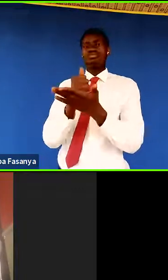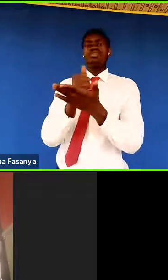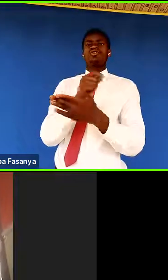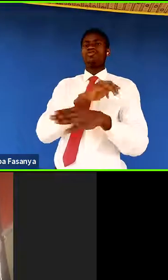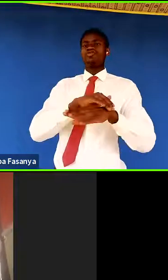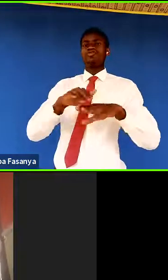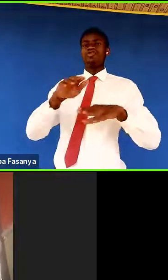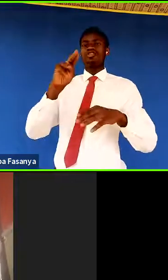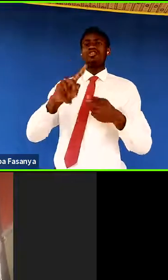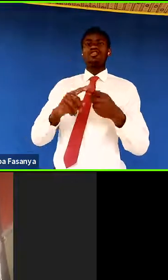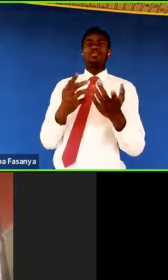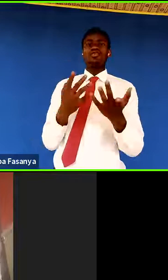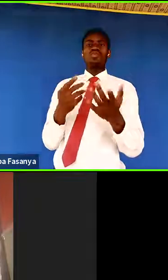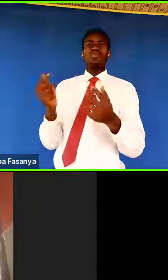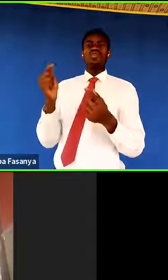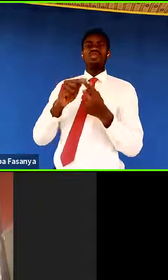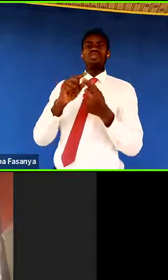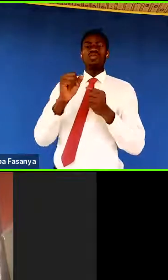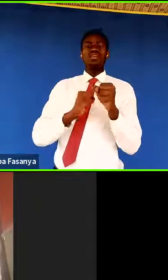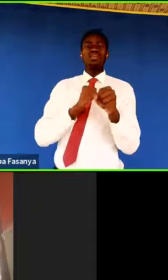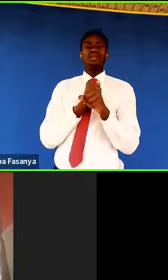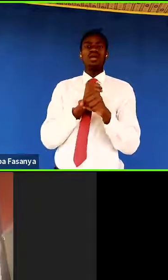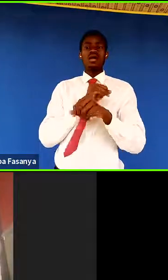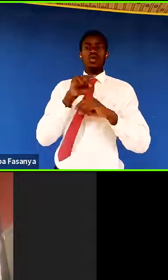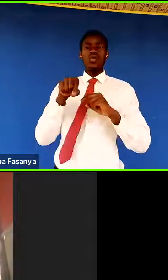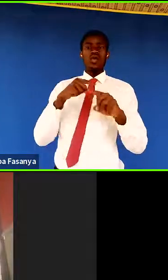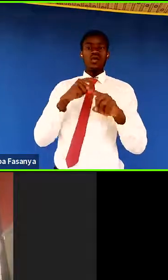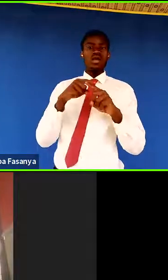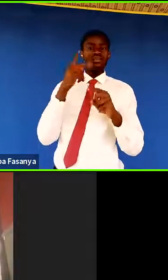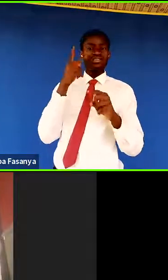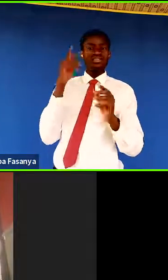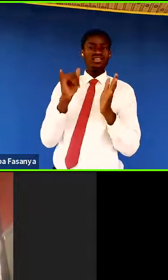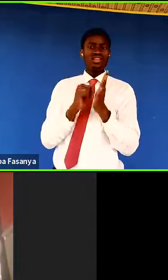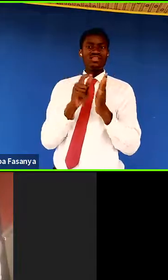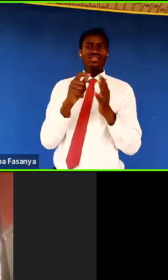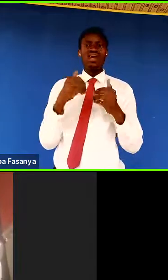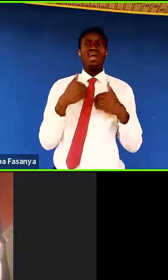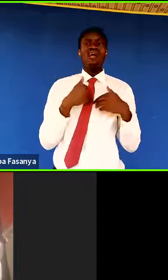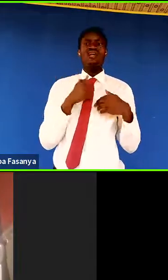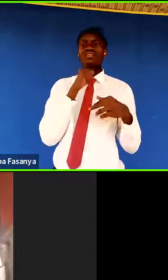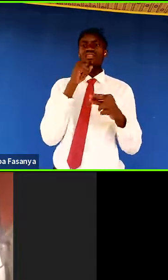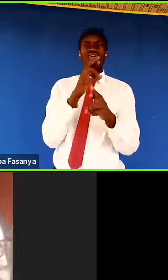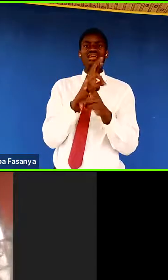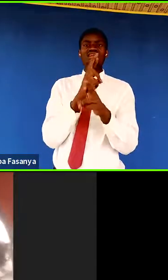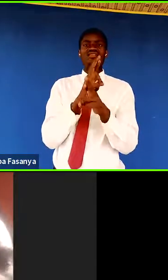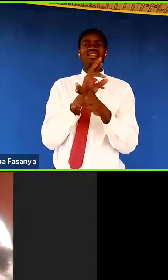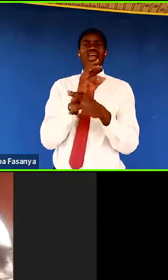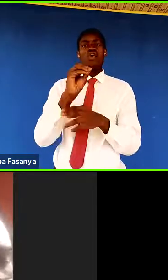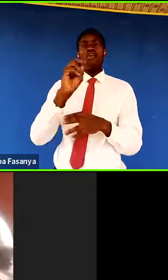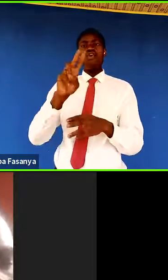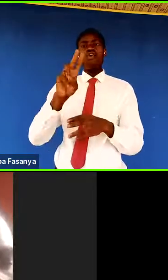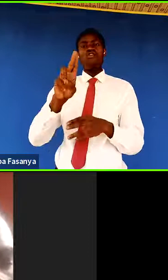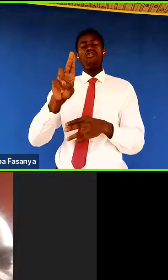have irregular ovulation, especially if the man knows that he was treated for one